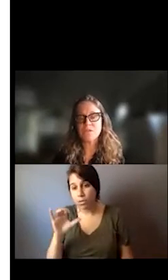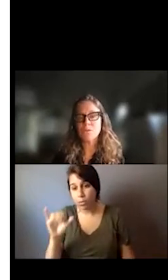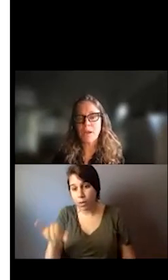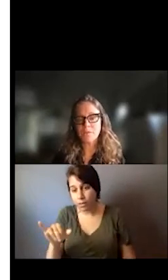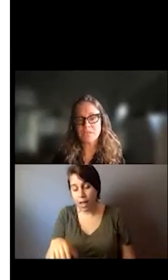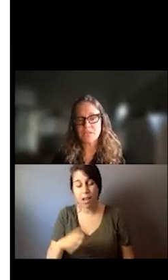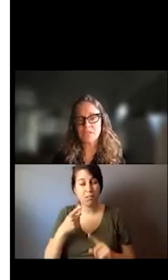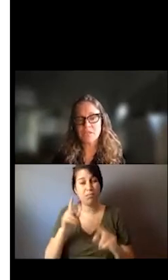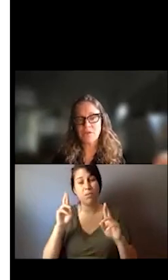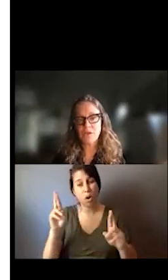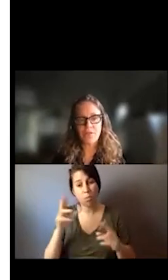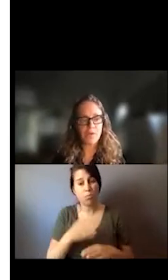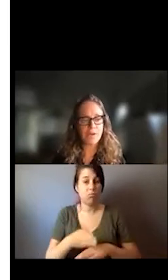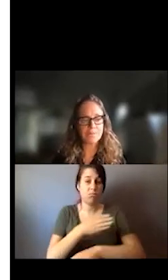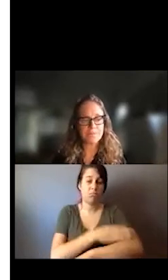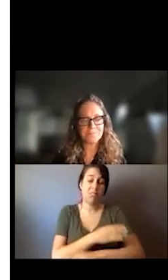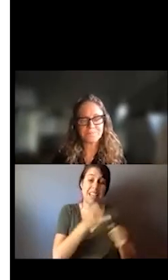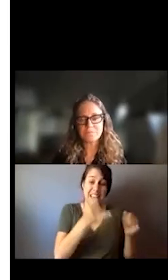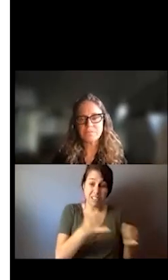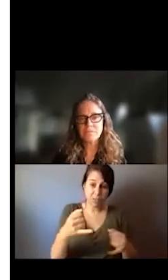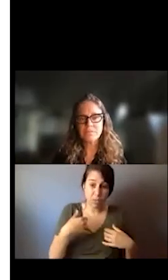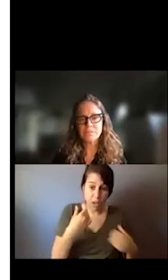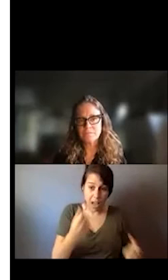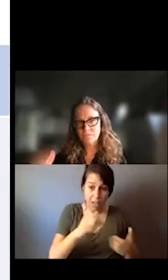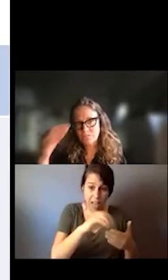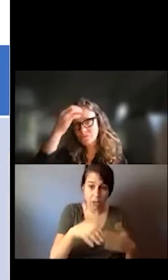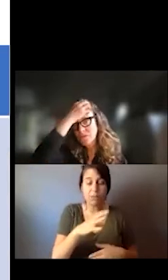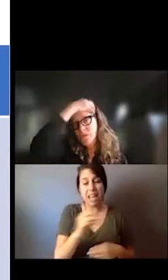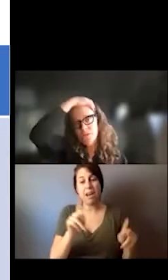going to improve individual or population level health outcomes.